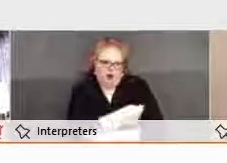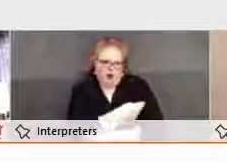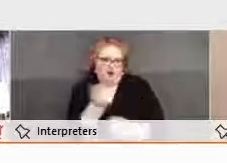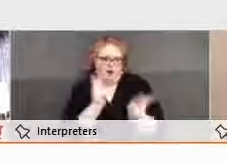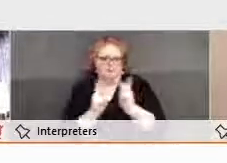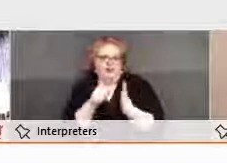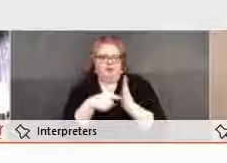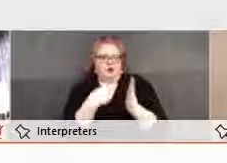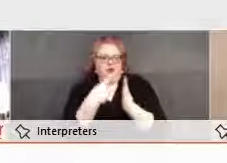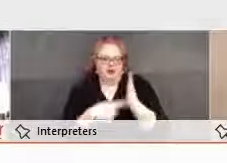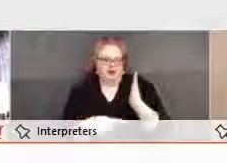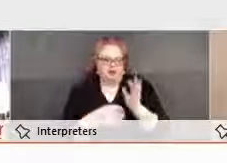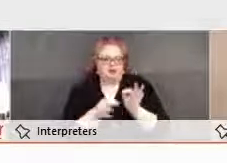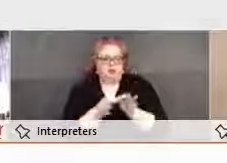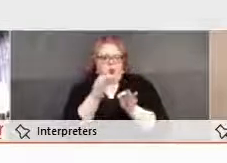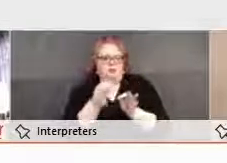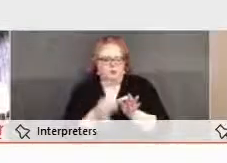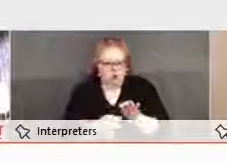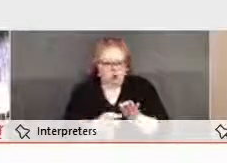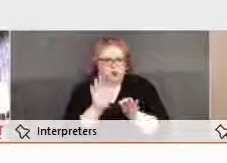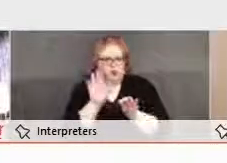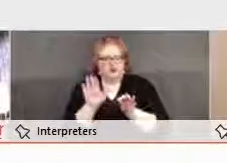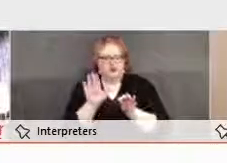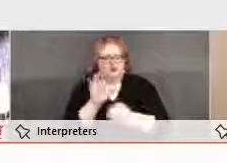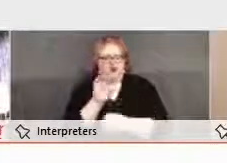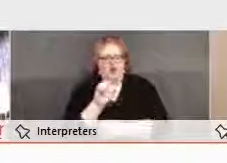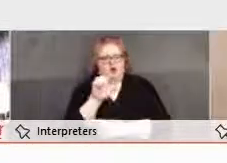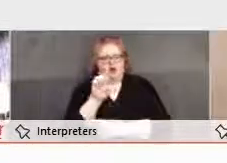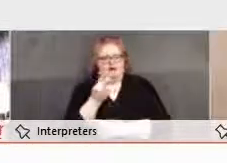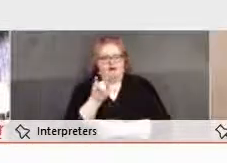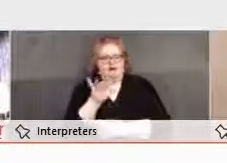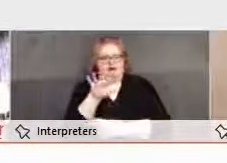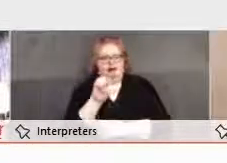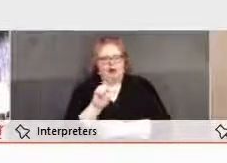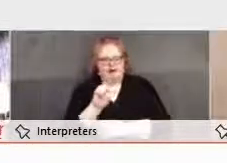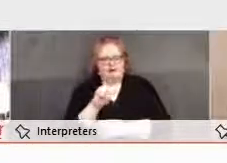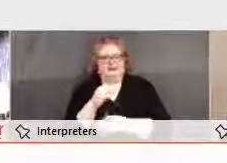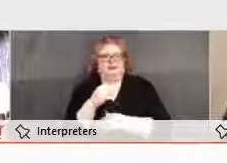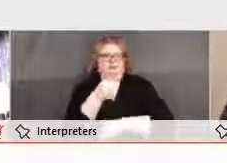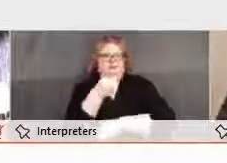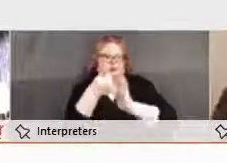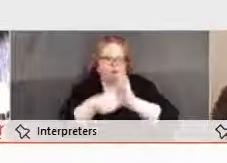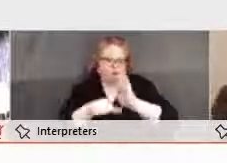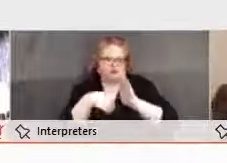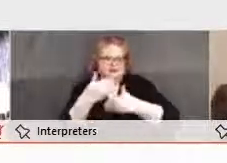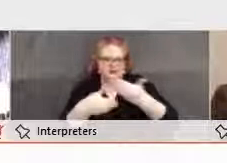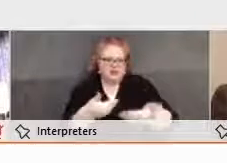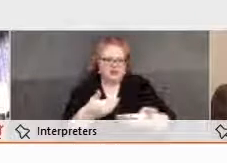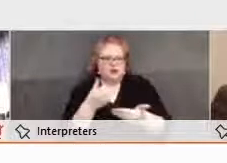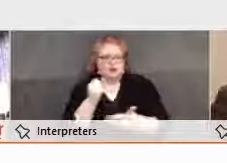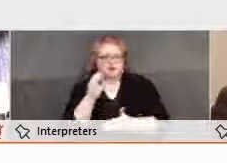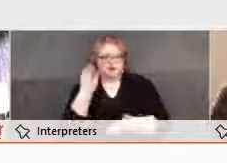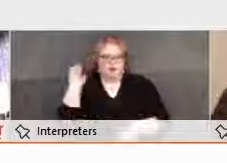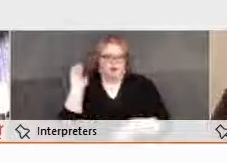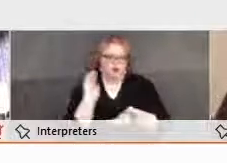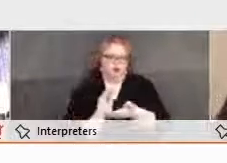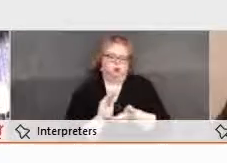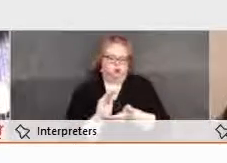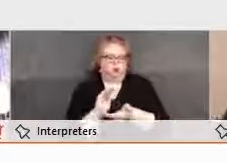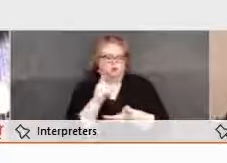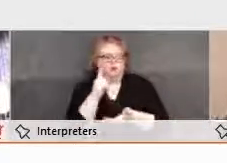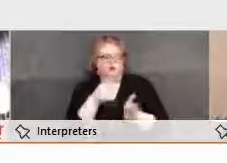or postponed elective procedures, and so there was a significant reduction in demand for healthcare services during this